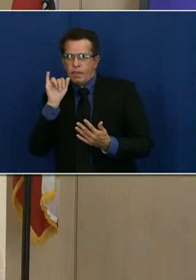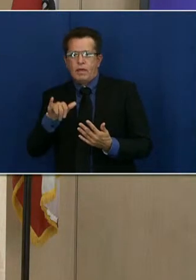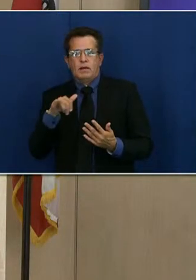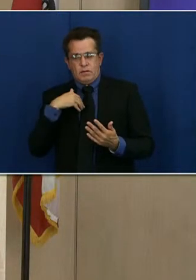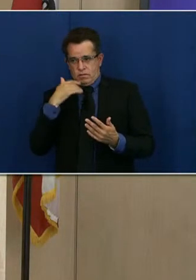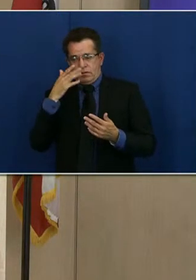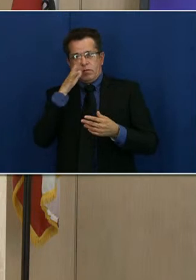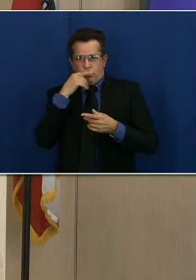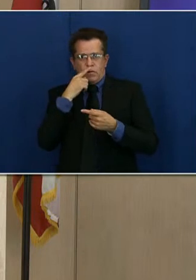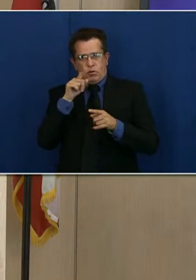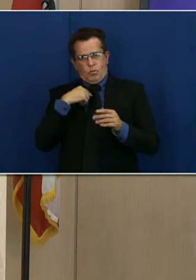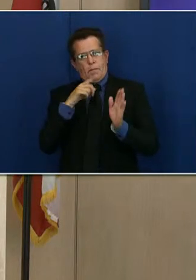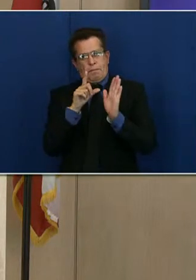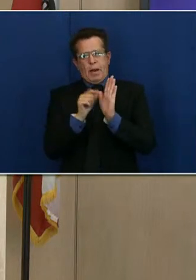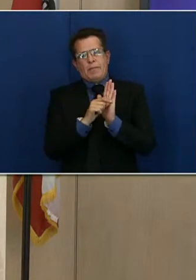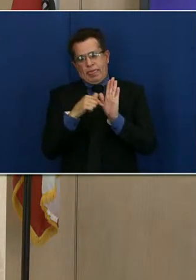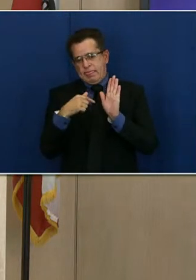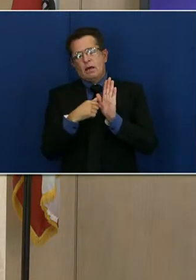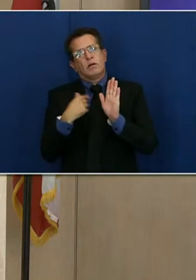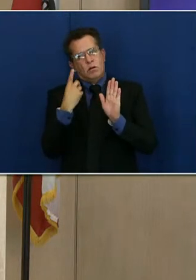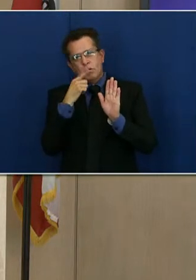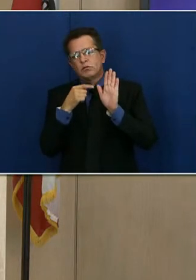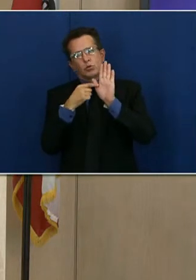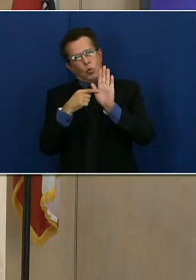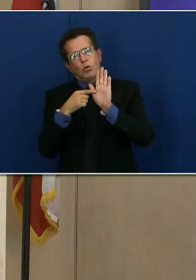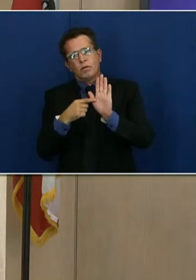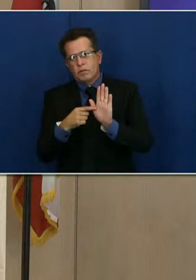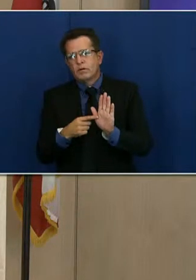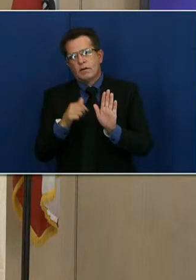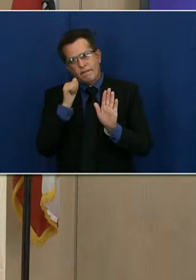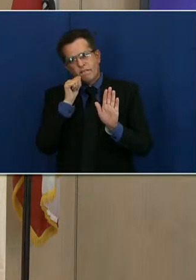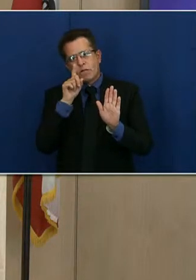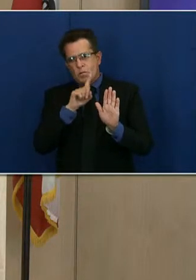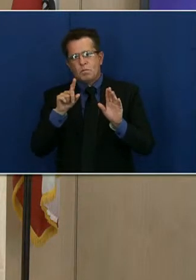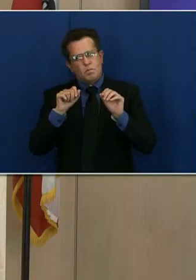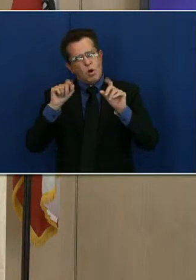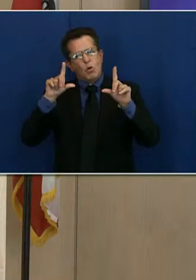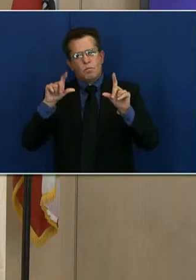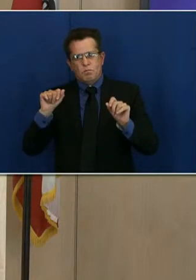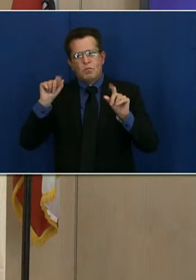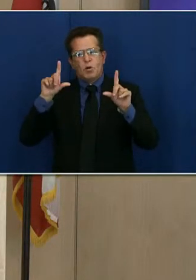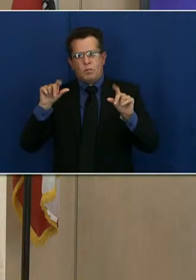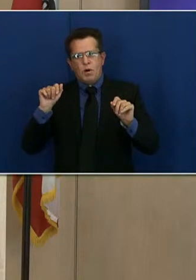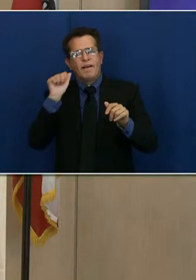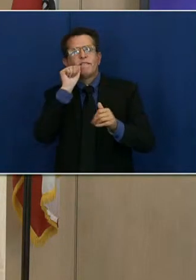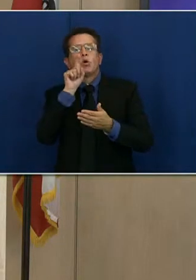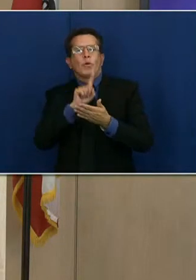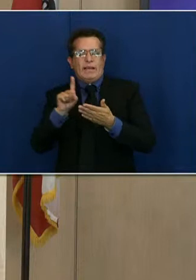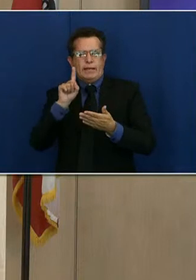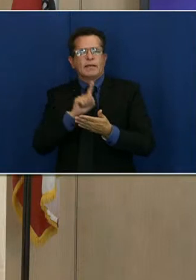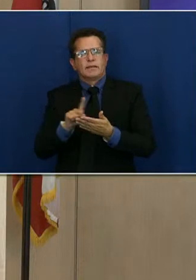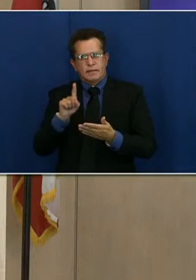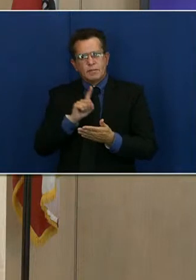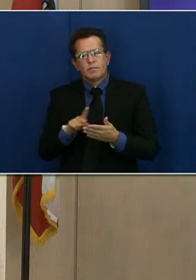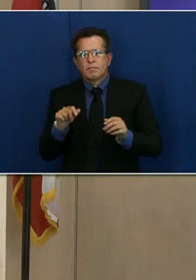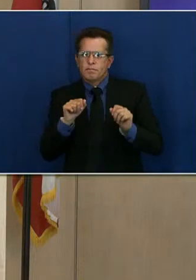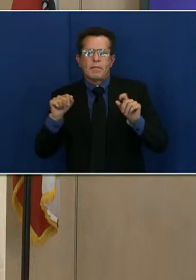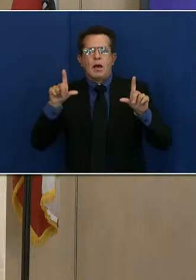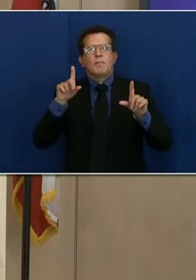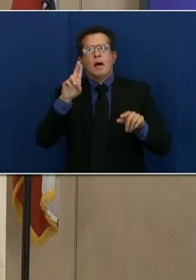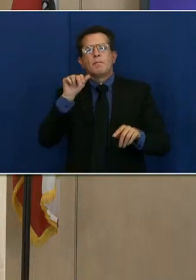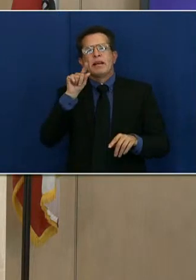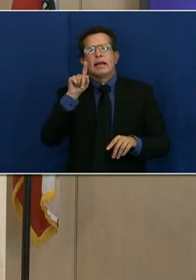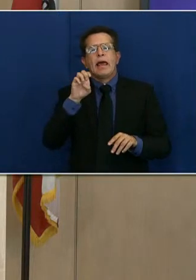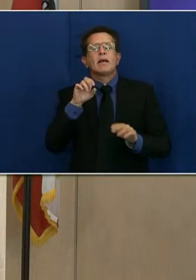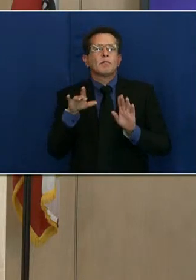this publication, so we included in that publication on a weekly basis. And then I wonder, in